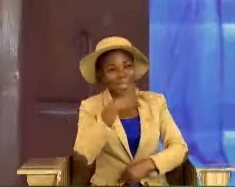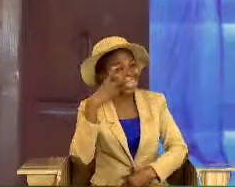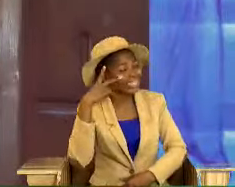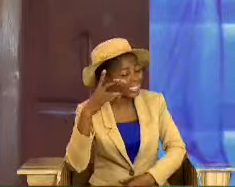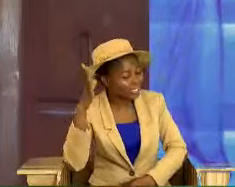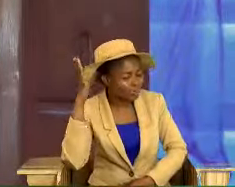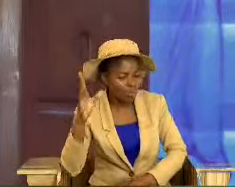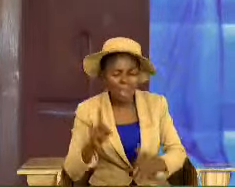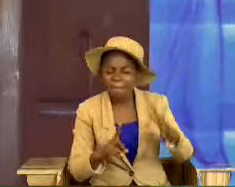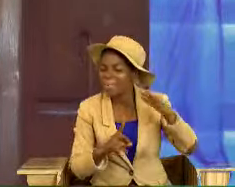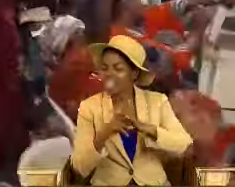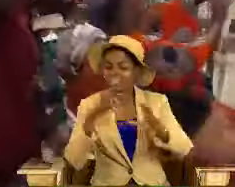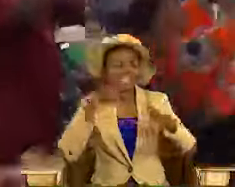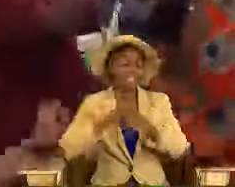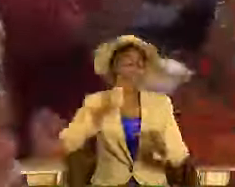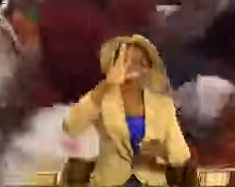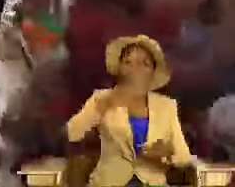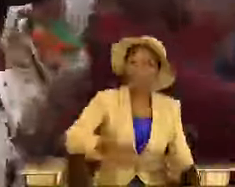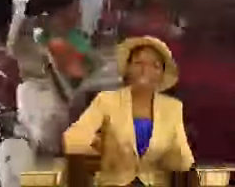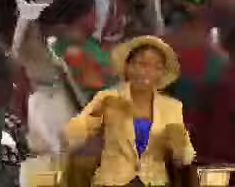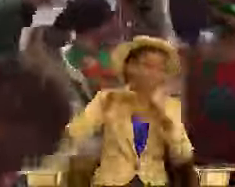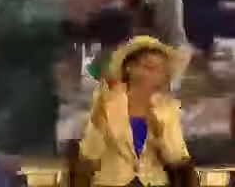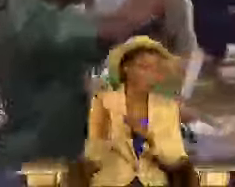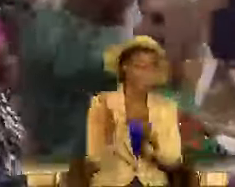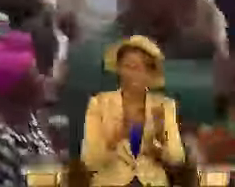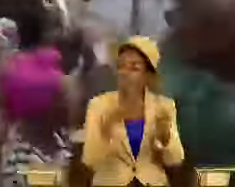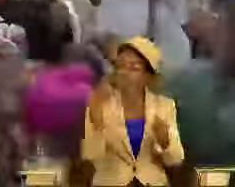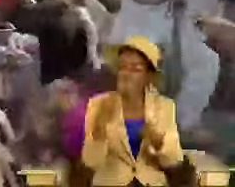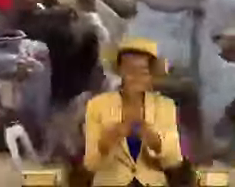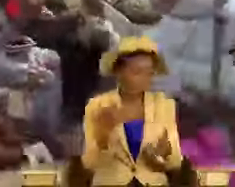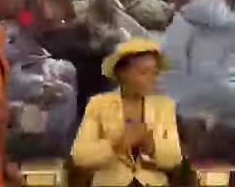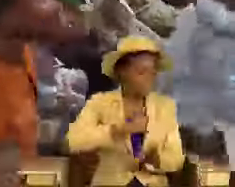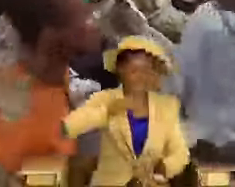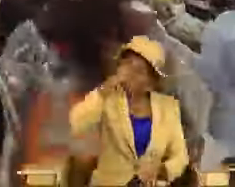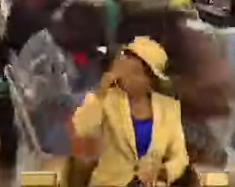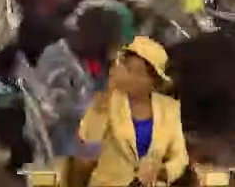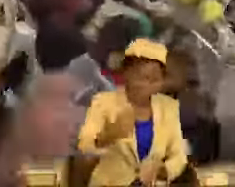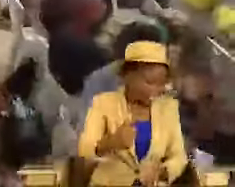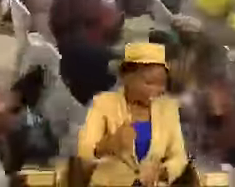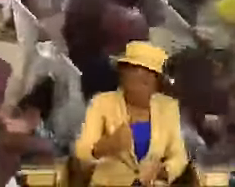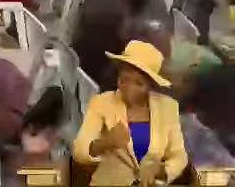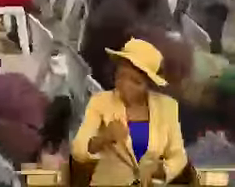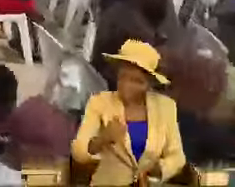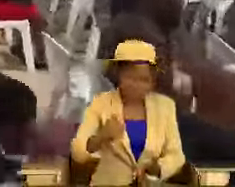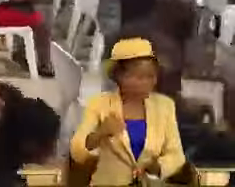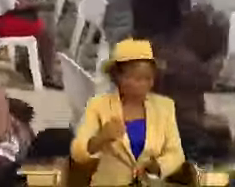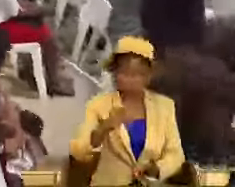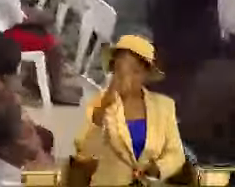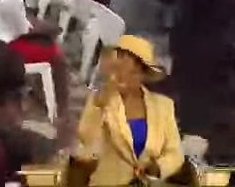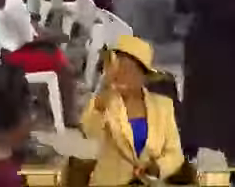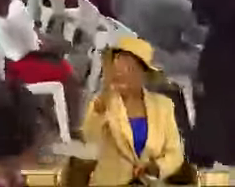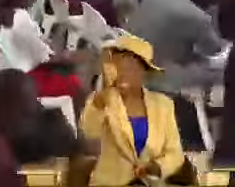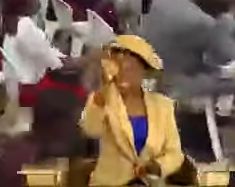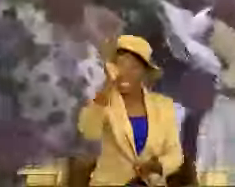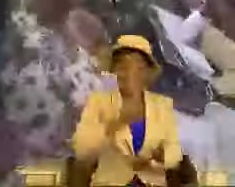manifest your life in the name of Jesus a